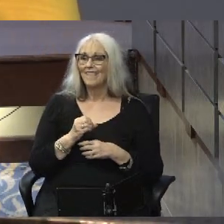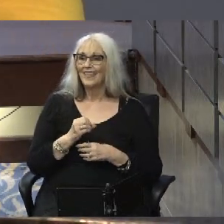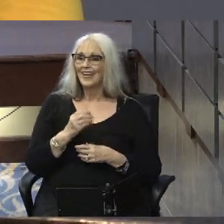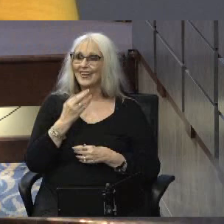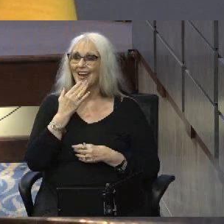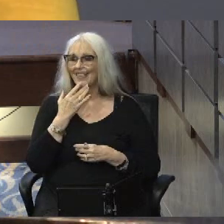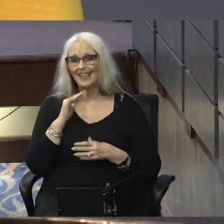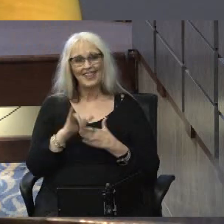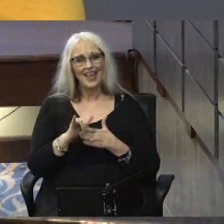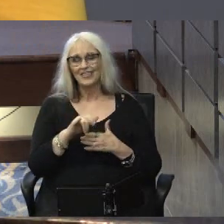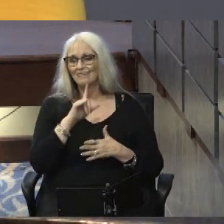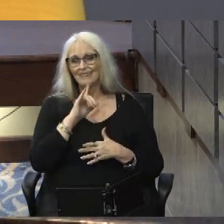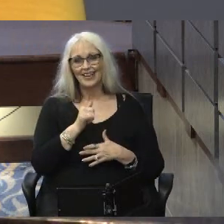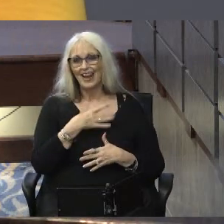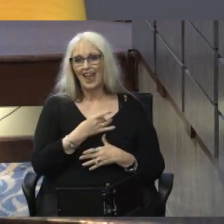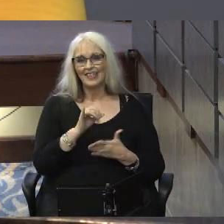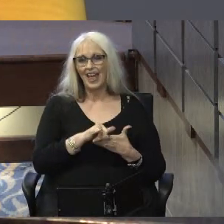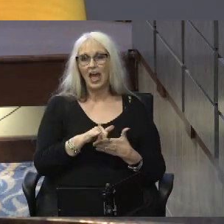my jam. But